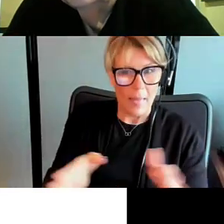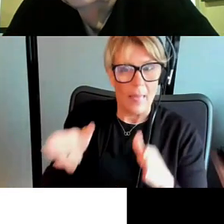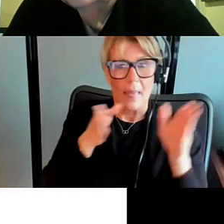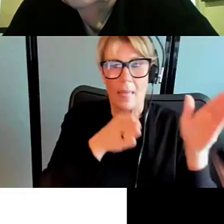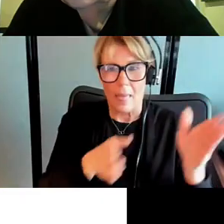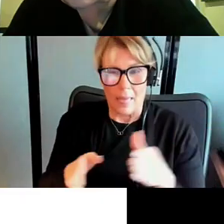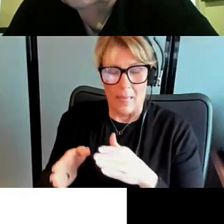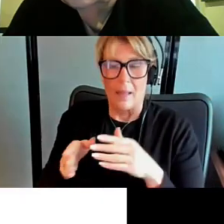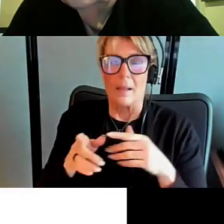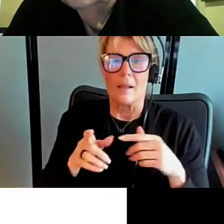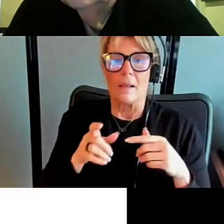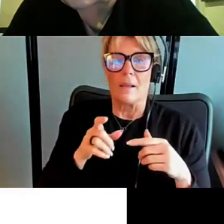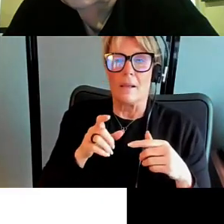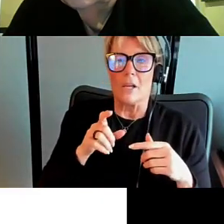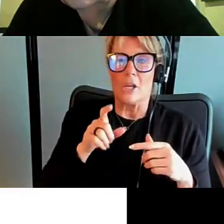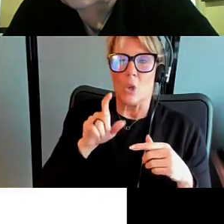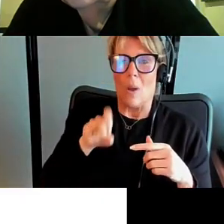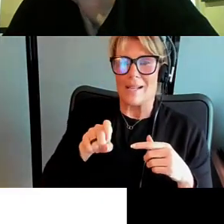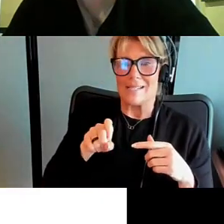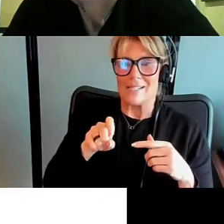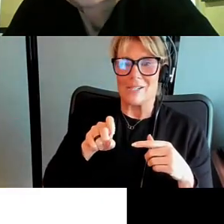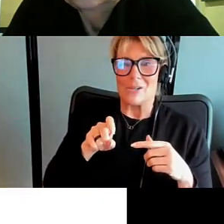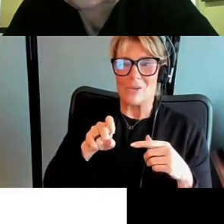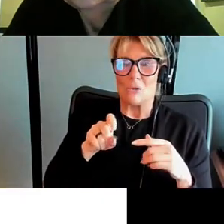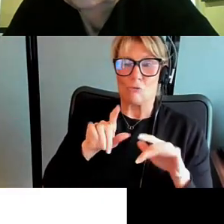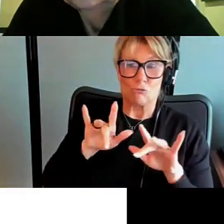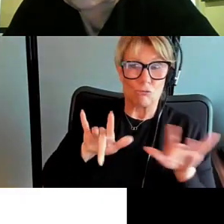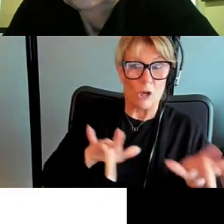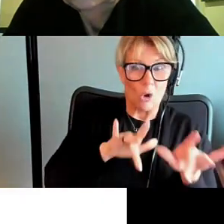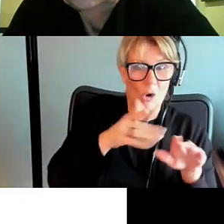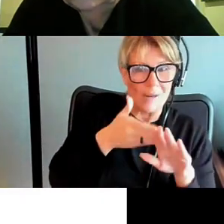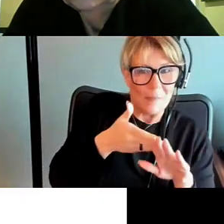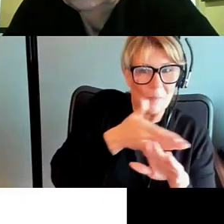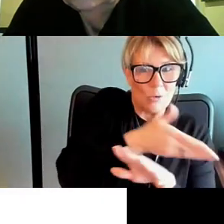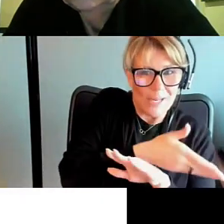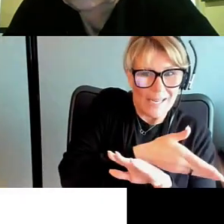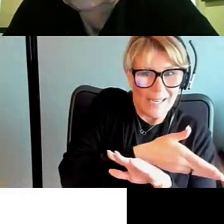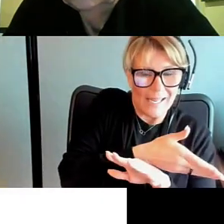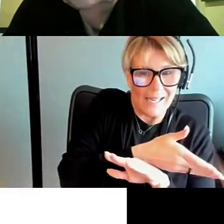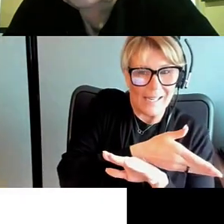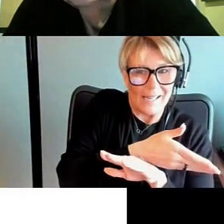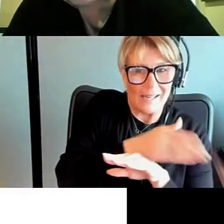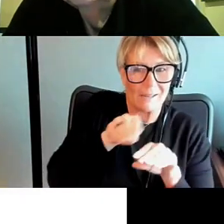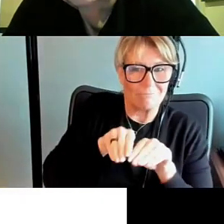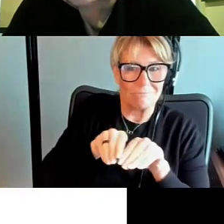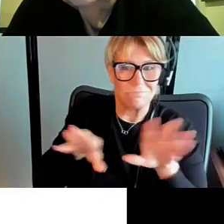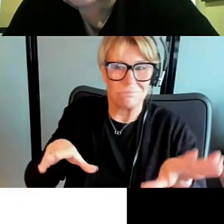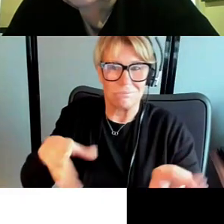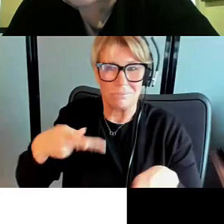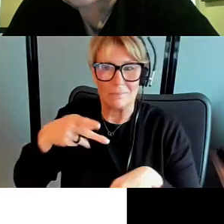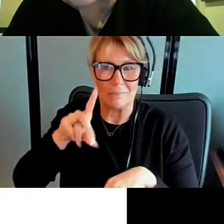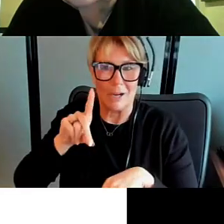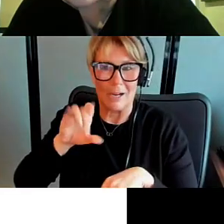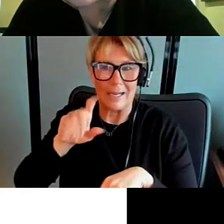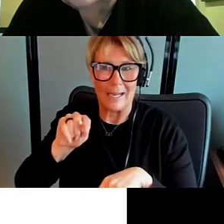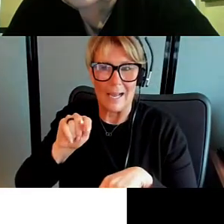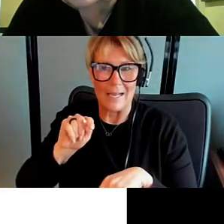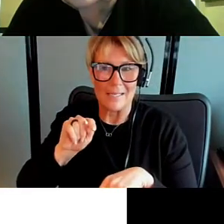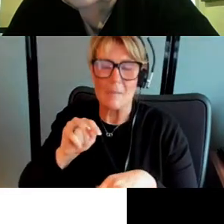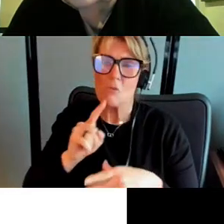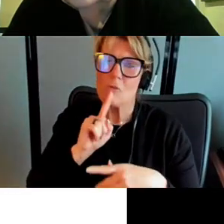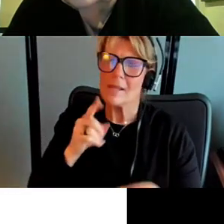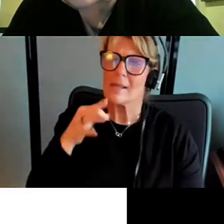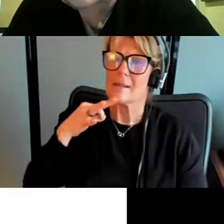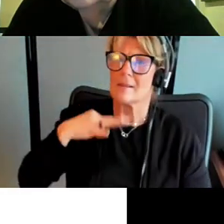were pre-podcast recording conversations that we had, but it helped us build up a framework. So it was